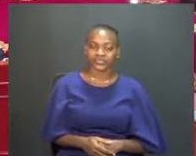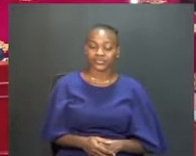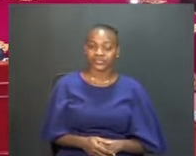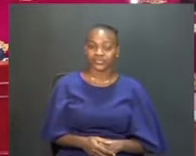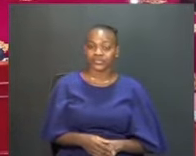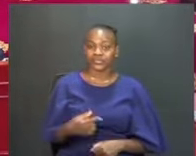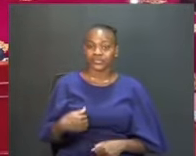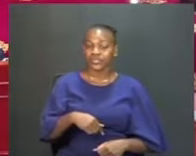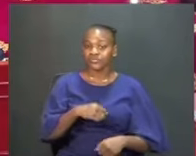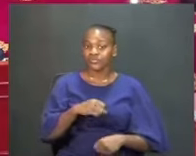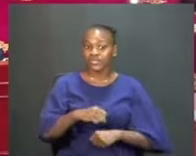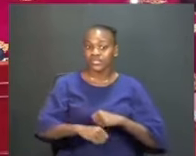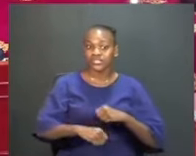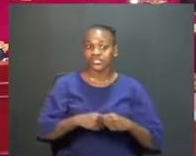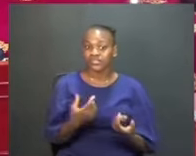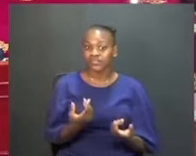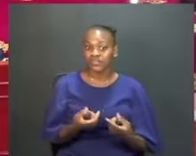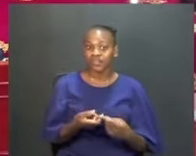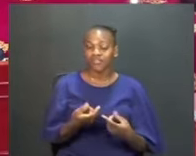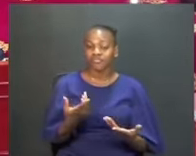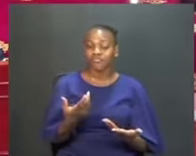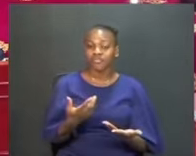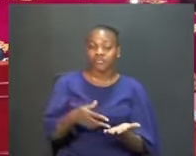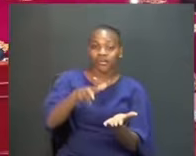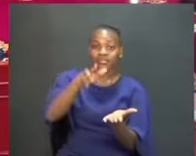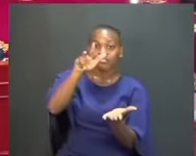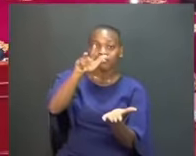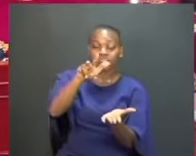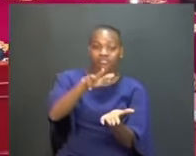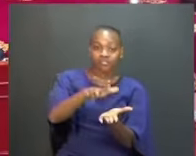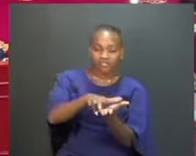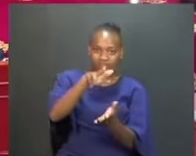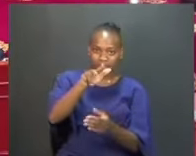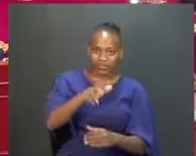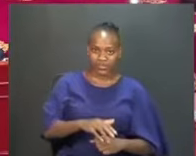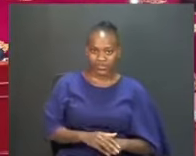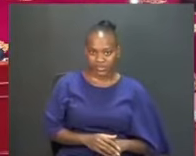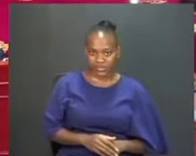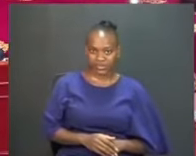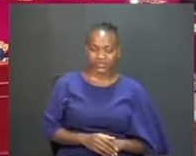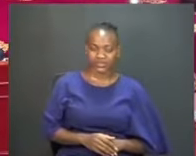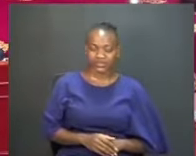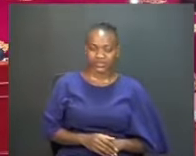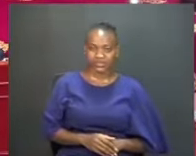suffering from confirmation bias.